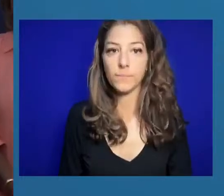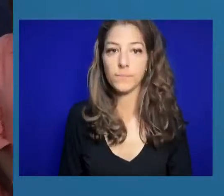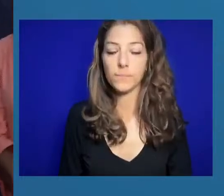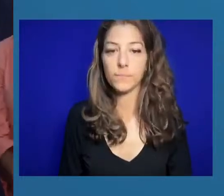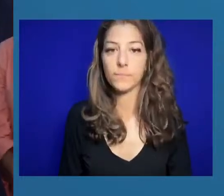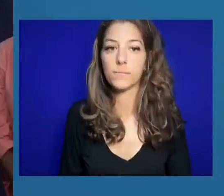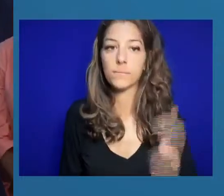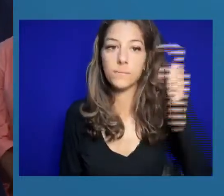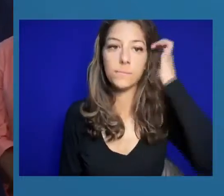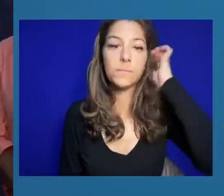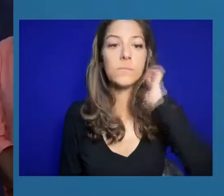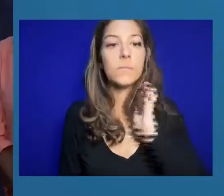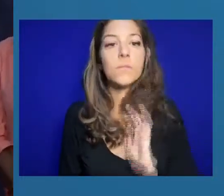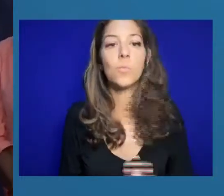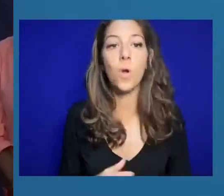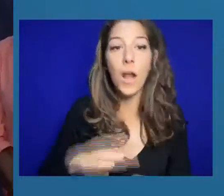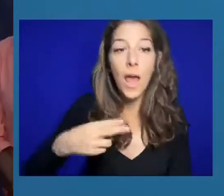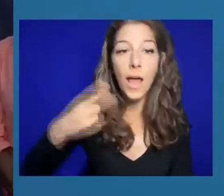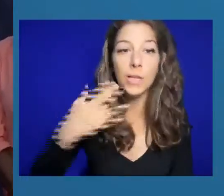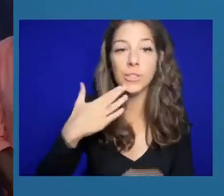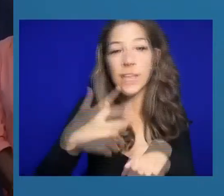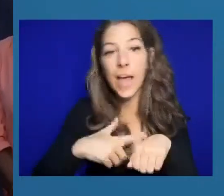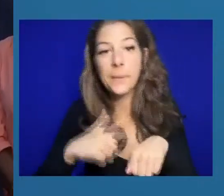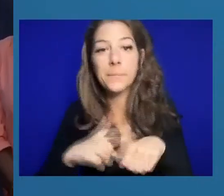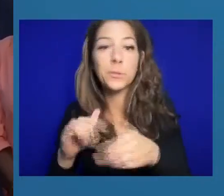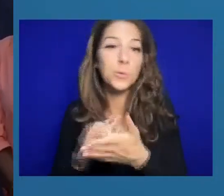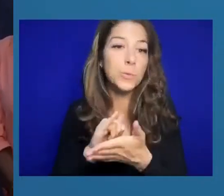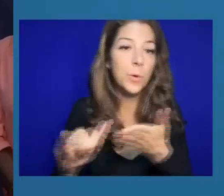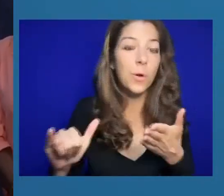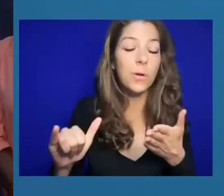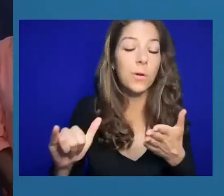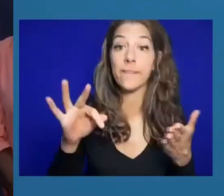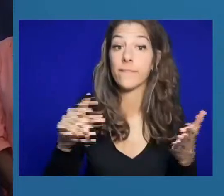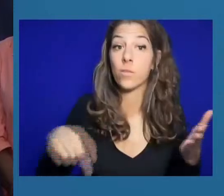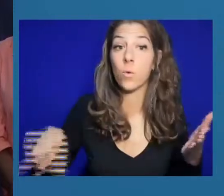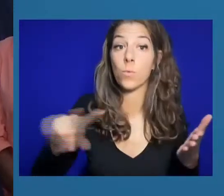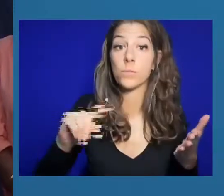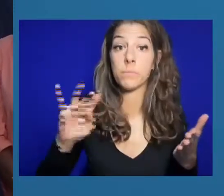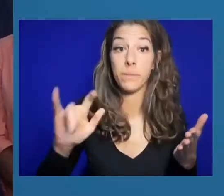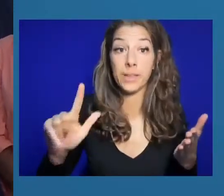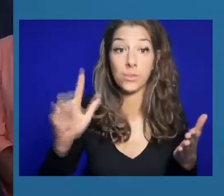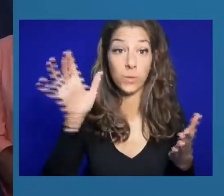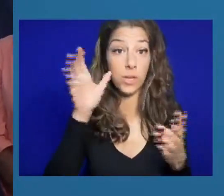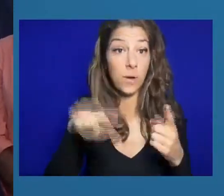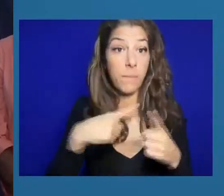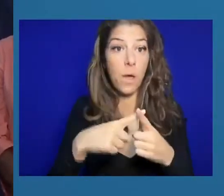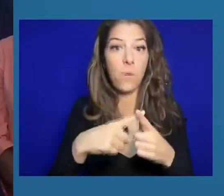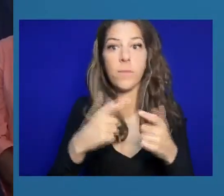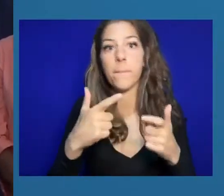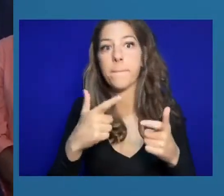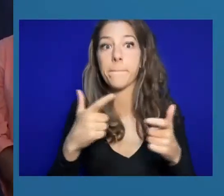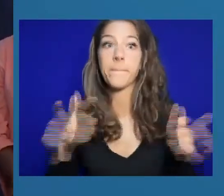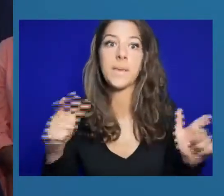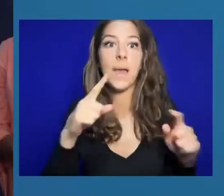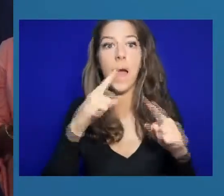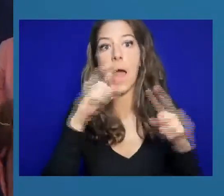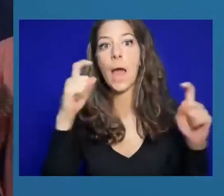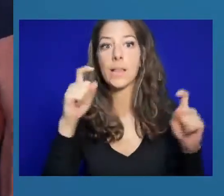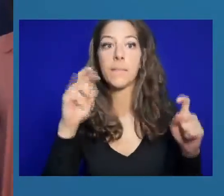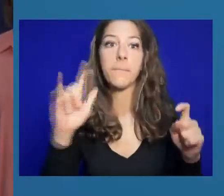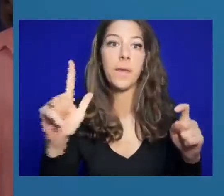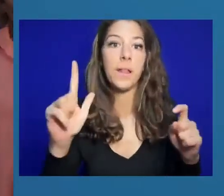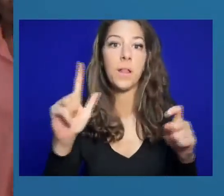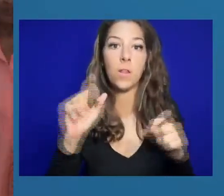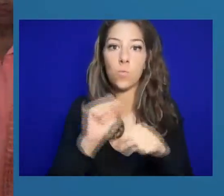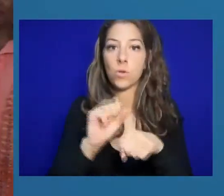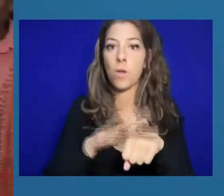And we're on a high. We're having a good time. This is New York. But if those bills that you hear about, the big ugly bill that is being worked on by the